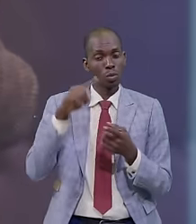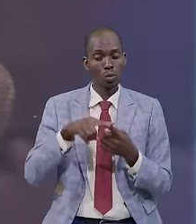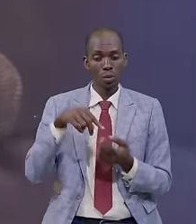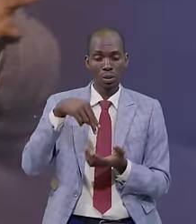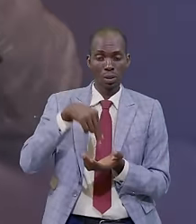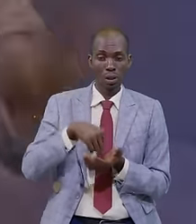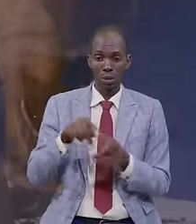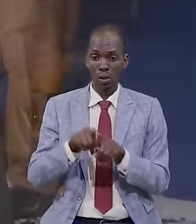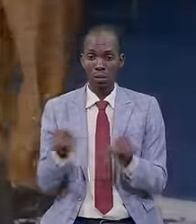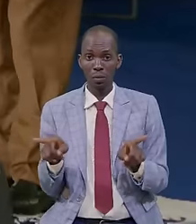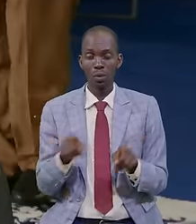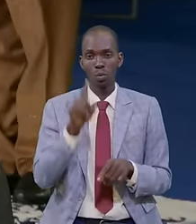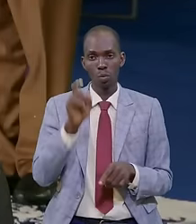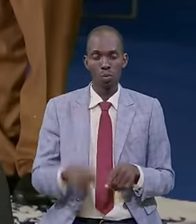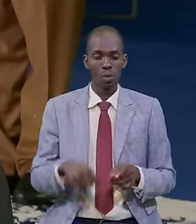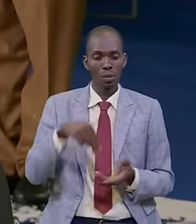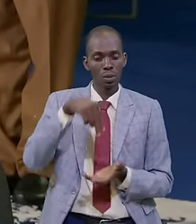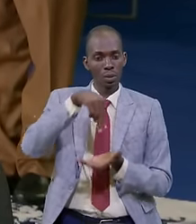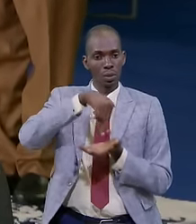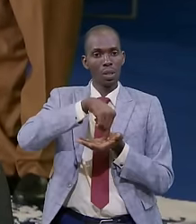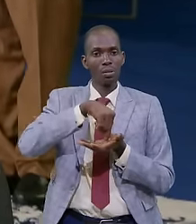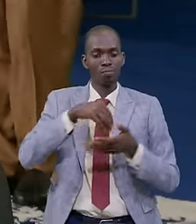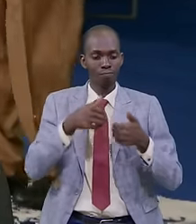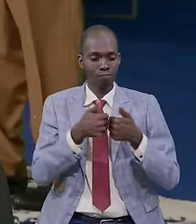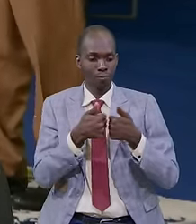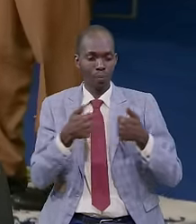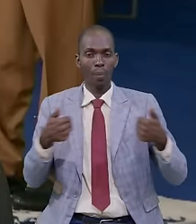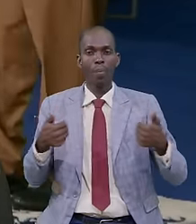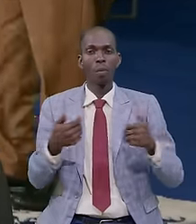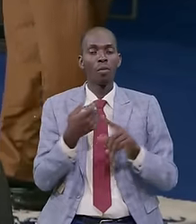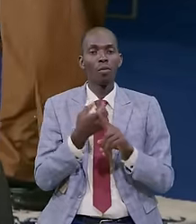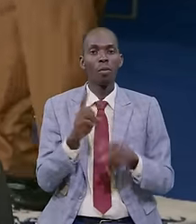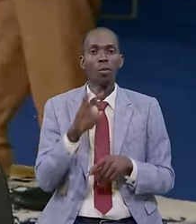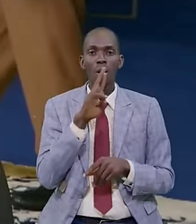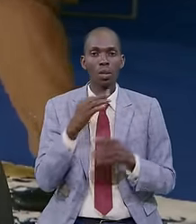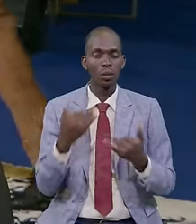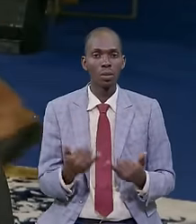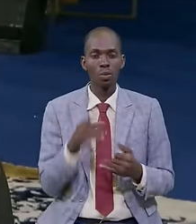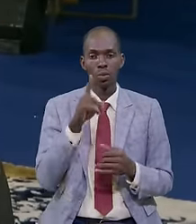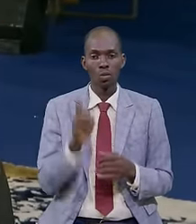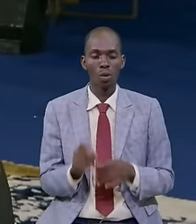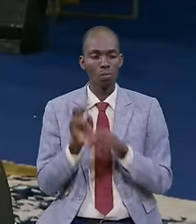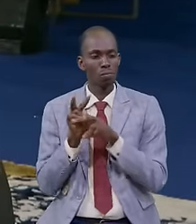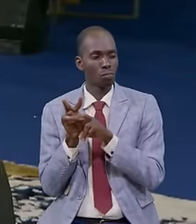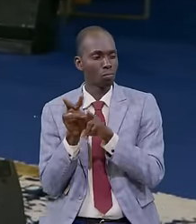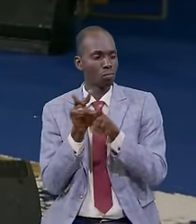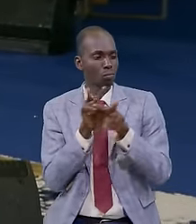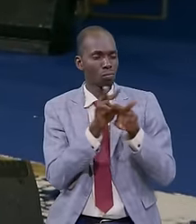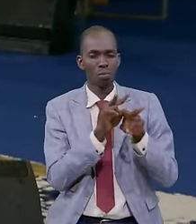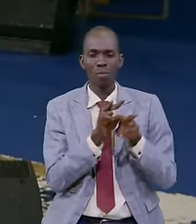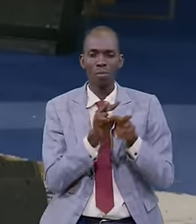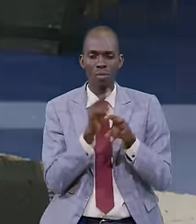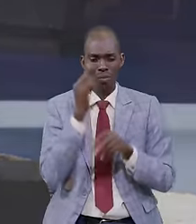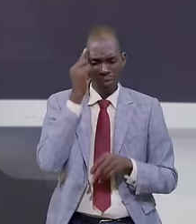have to stand up from where you are. You need to look around. Why have I